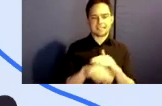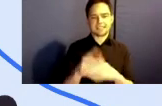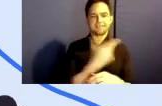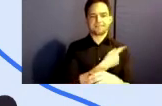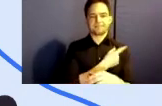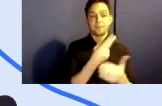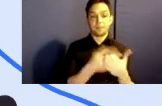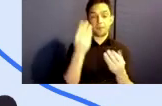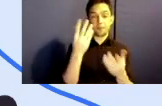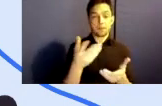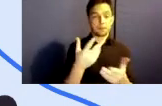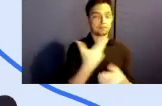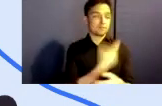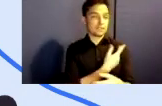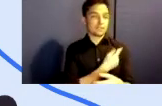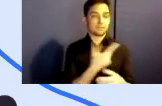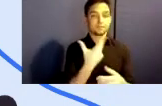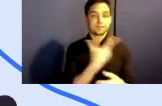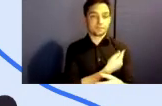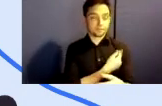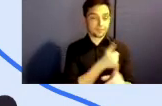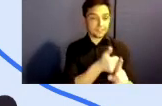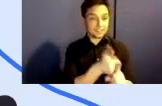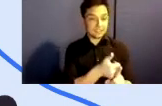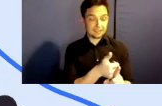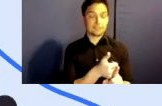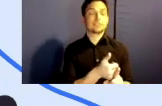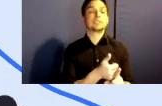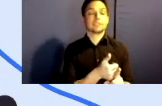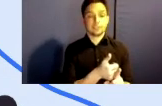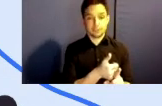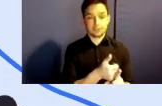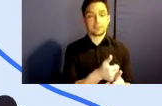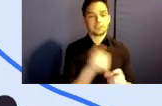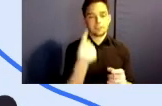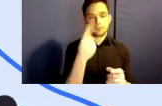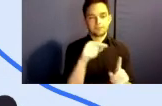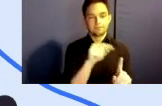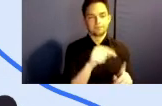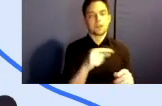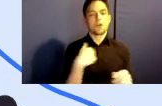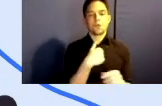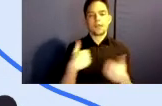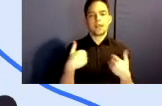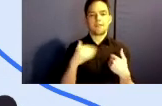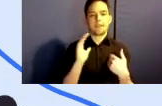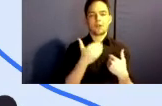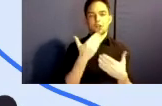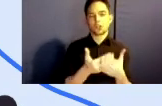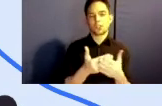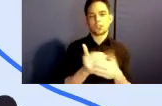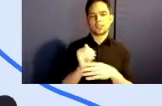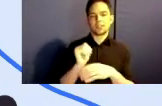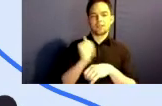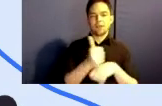of vaccinations and vaccination itself. We do have our good framework, barrier analysis